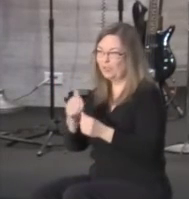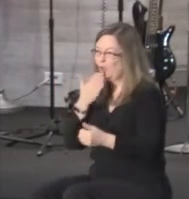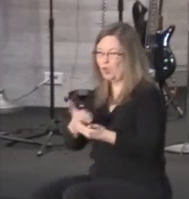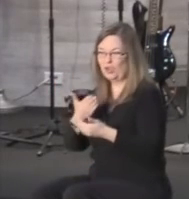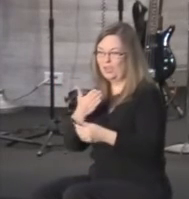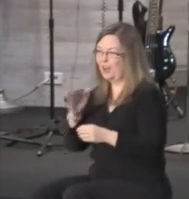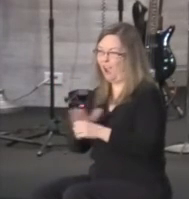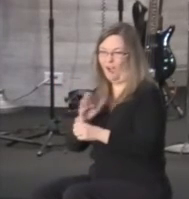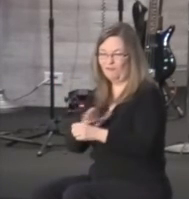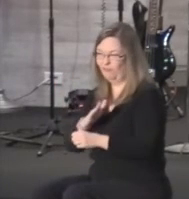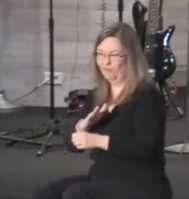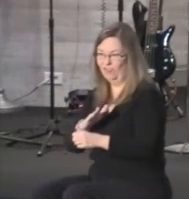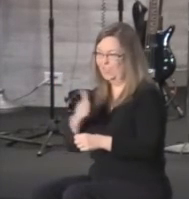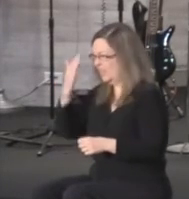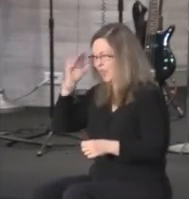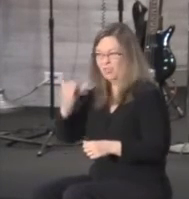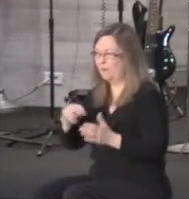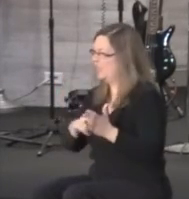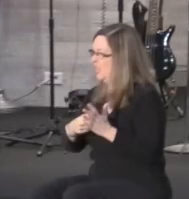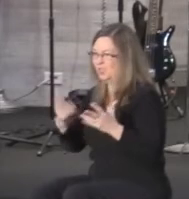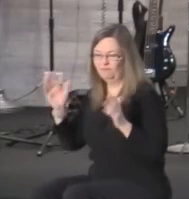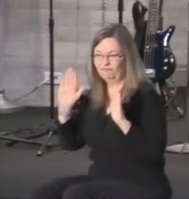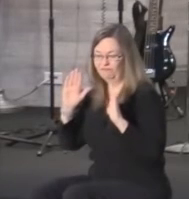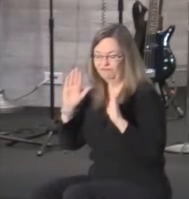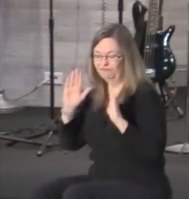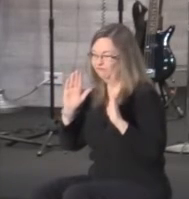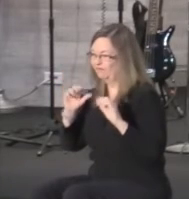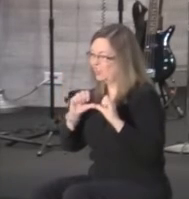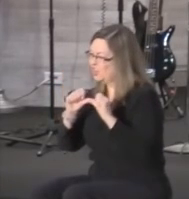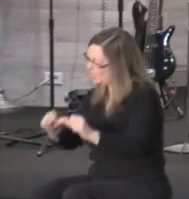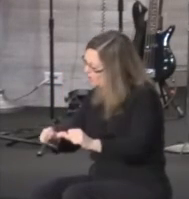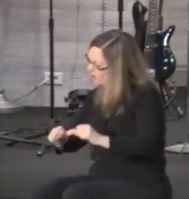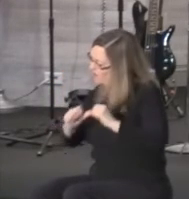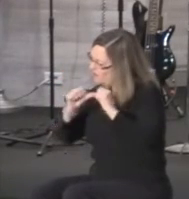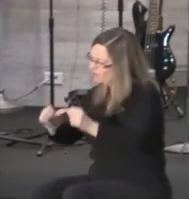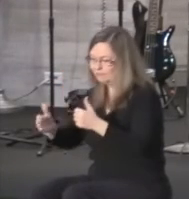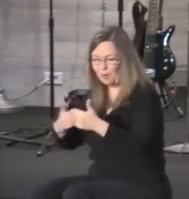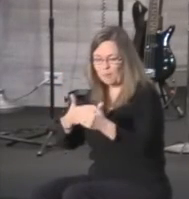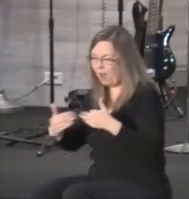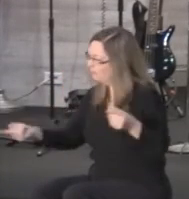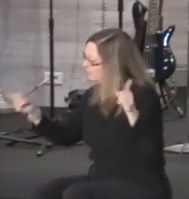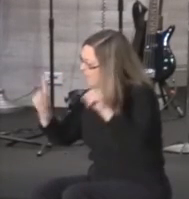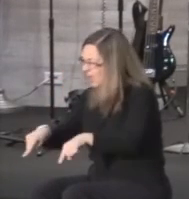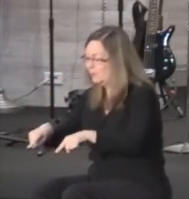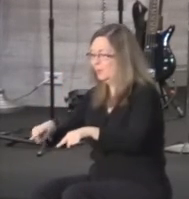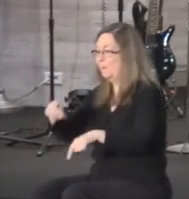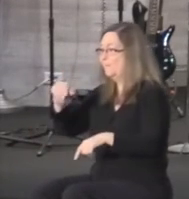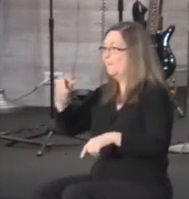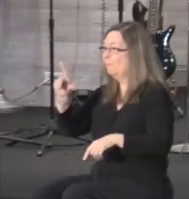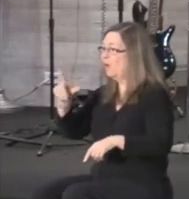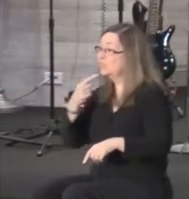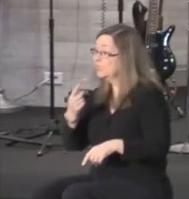enough. He doesn't even know what that means. He continues to press on no matter what. Basically, Paul is